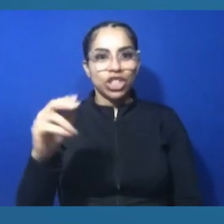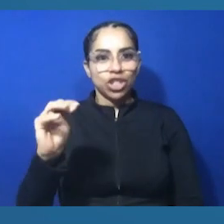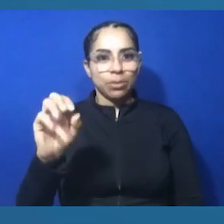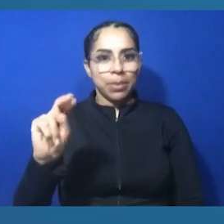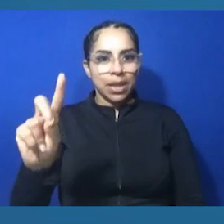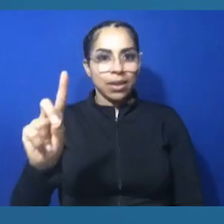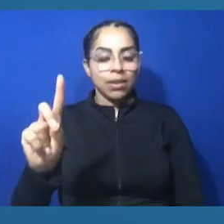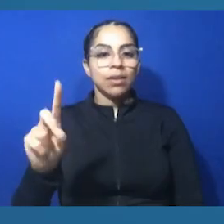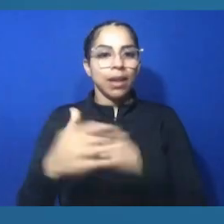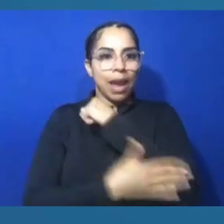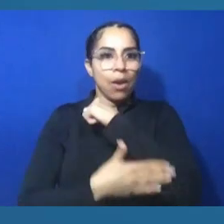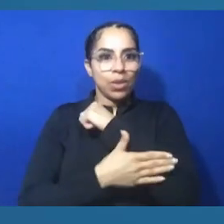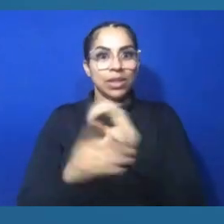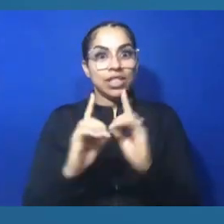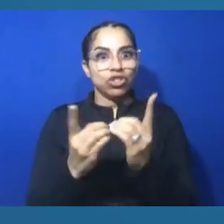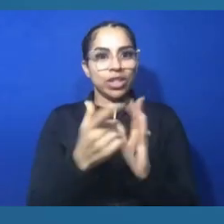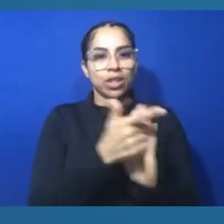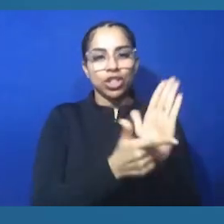Michael McMahon.